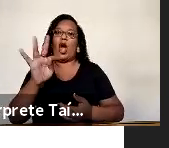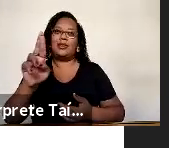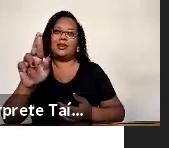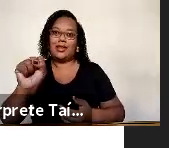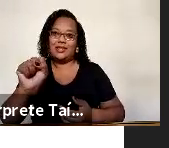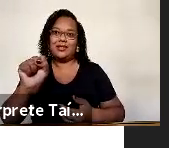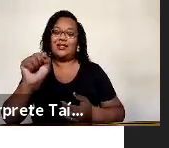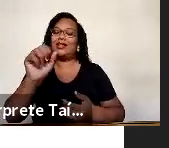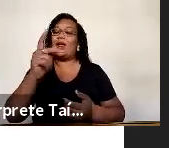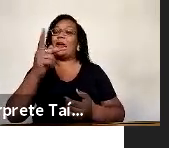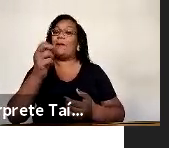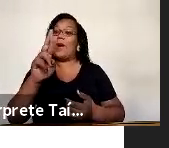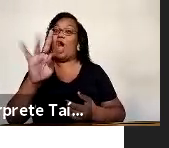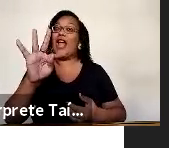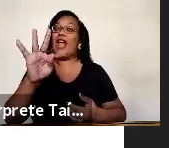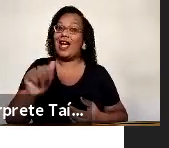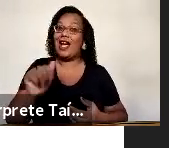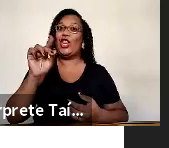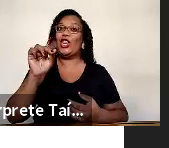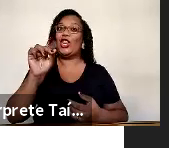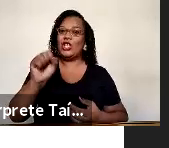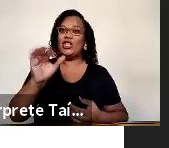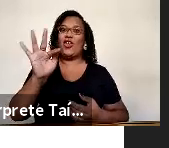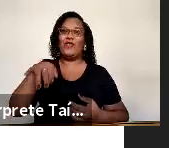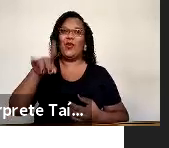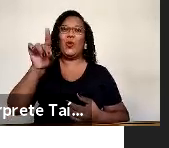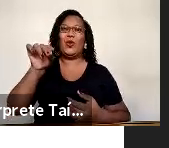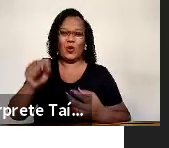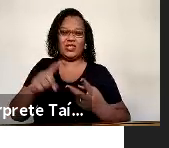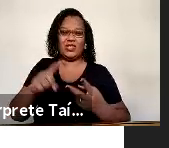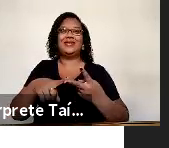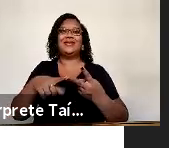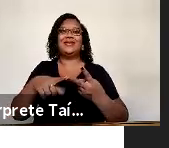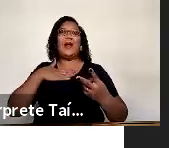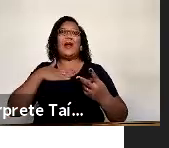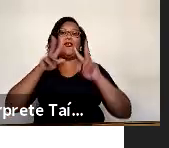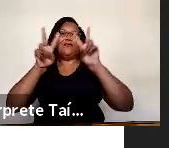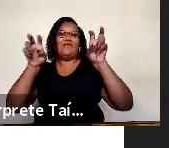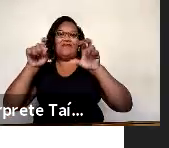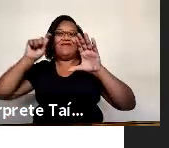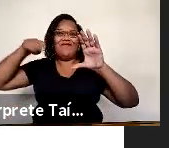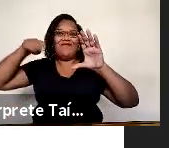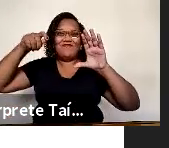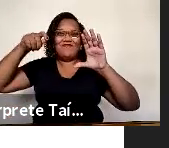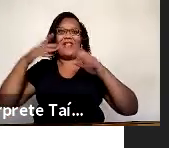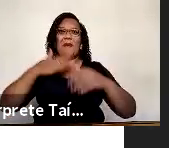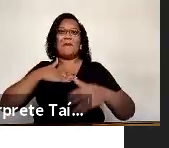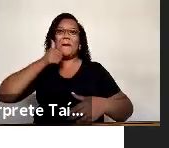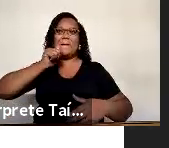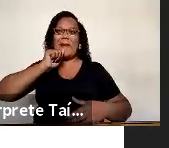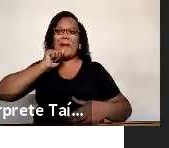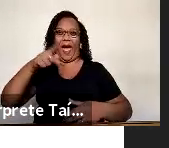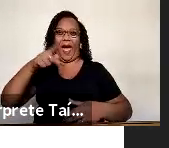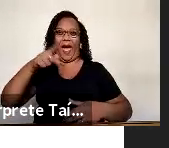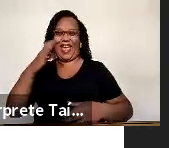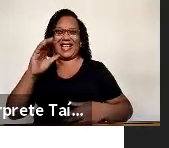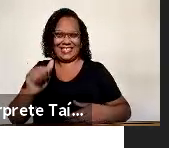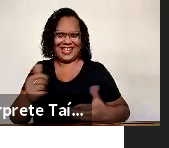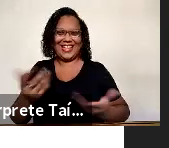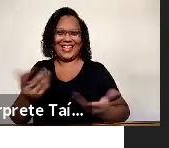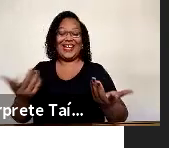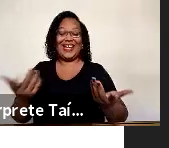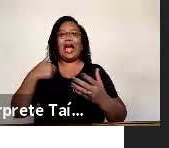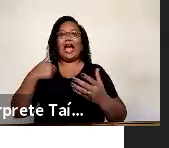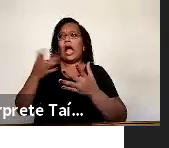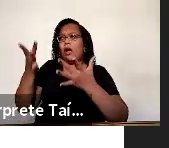slang in Portuguese. And then I will try to introduce a couple of words and slangs and stuff, of course, after talking to Rede